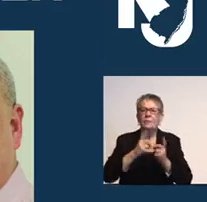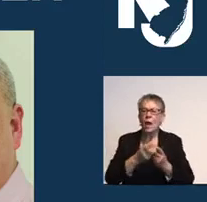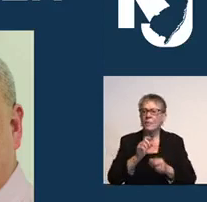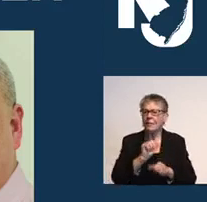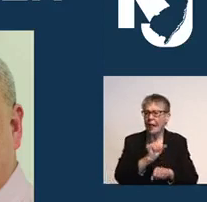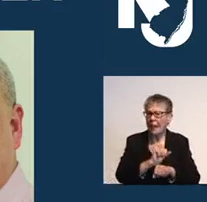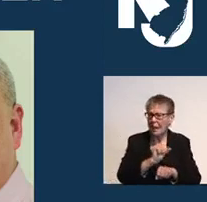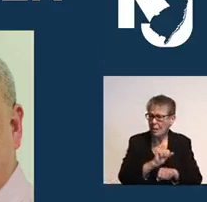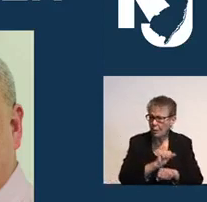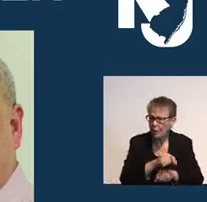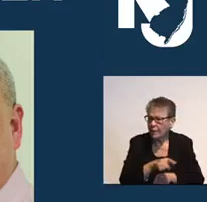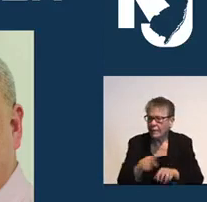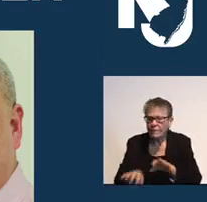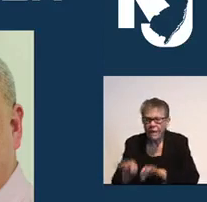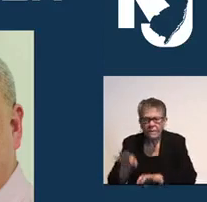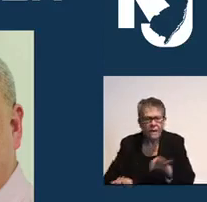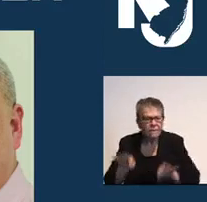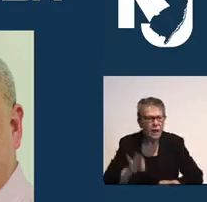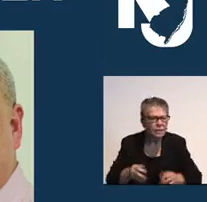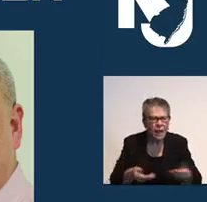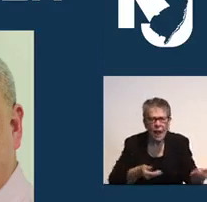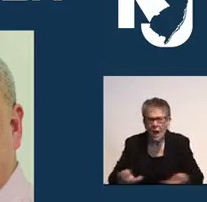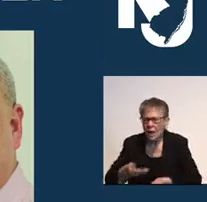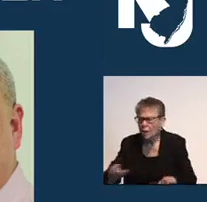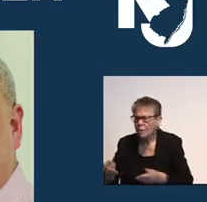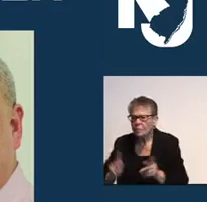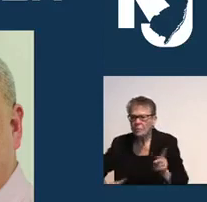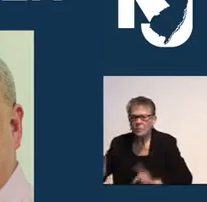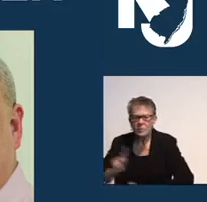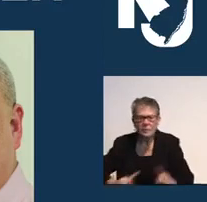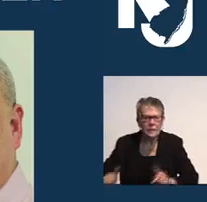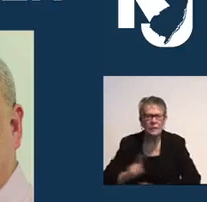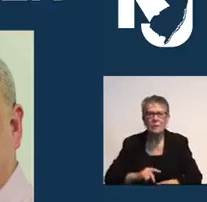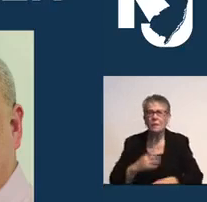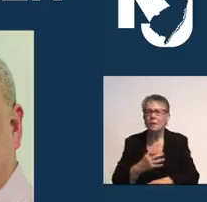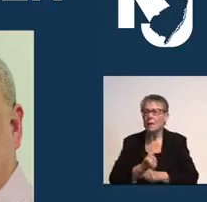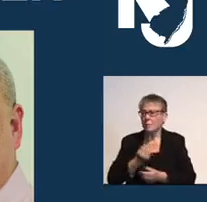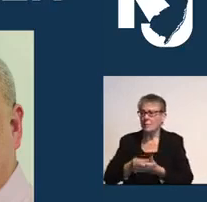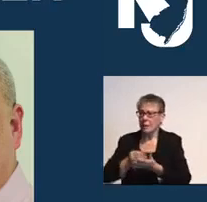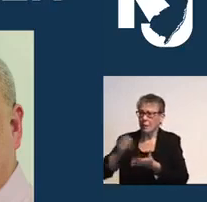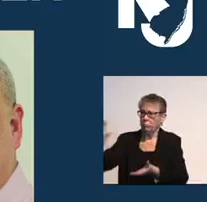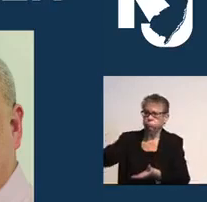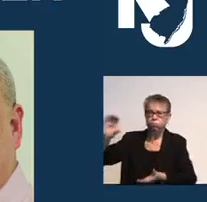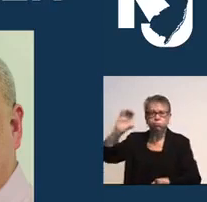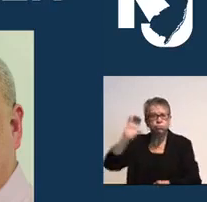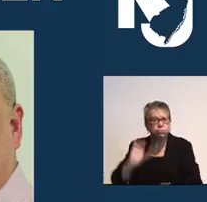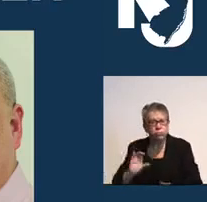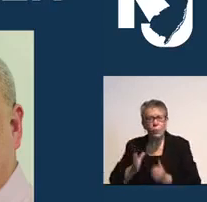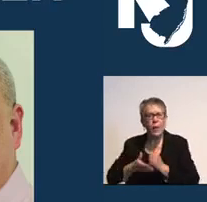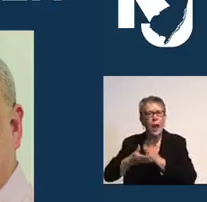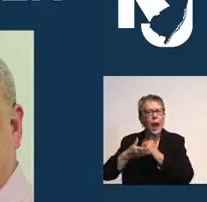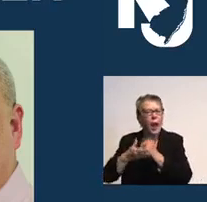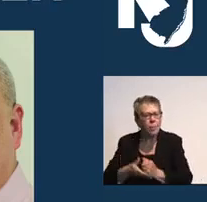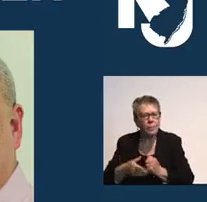employees. Through the program, they are receiving funds to offset the cost of training new employees.